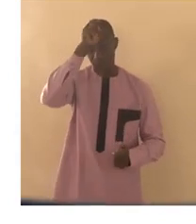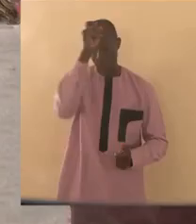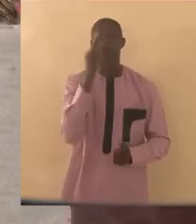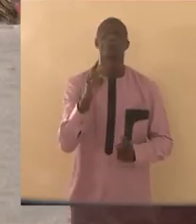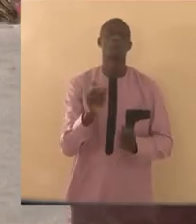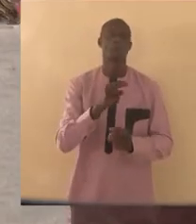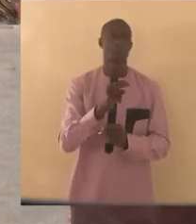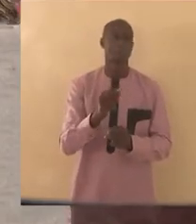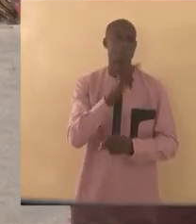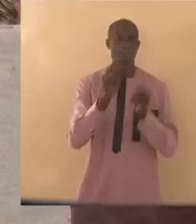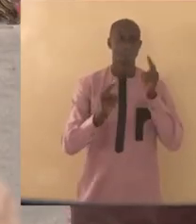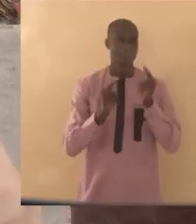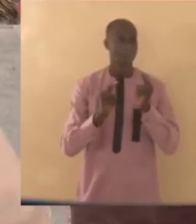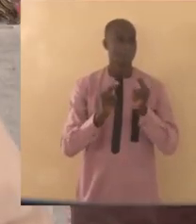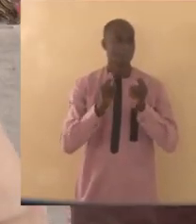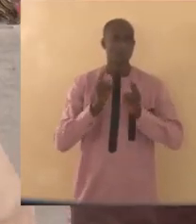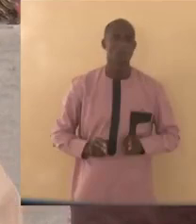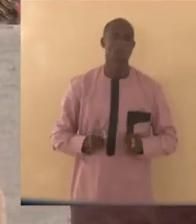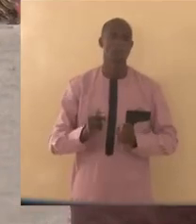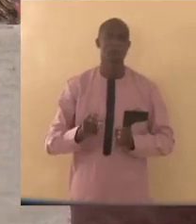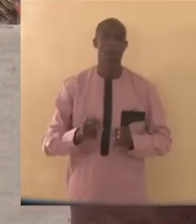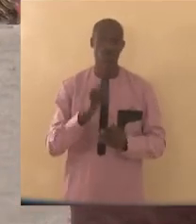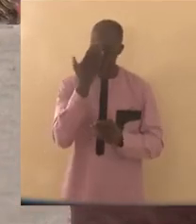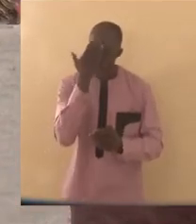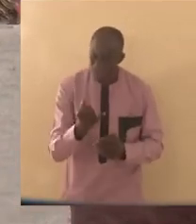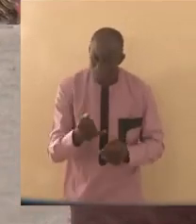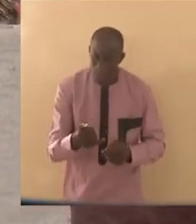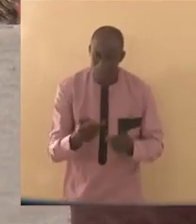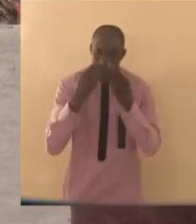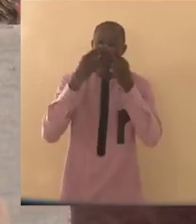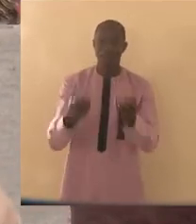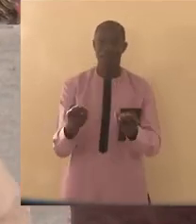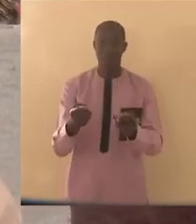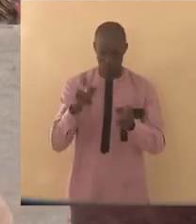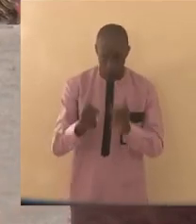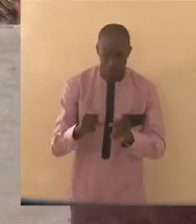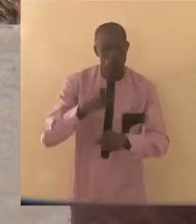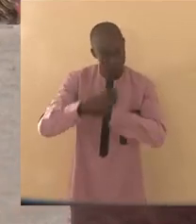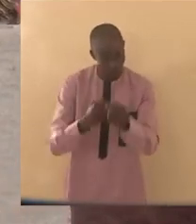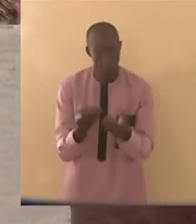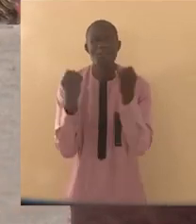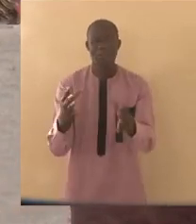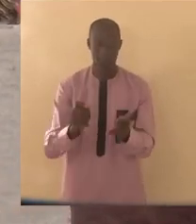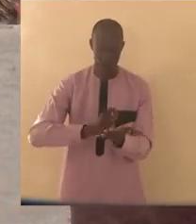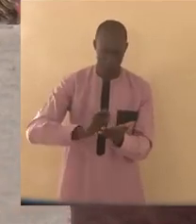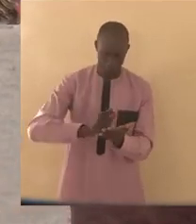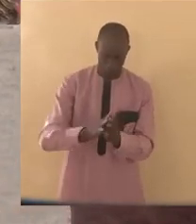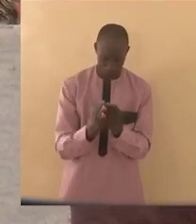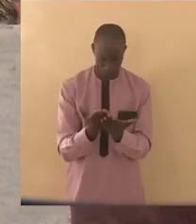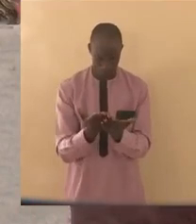of human history is why innocent people suffer. Many books have been written